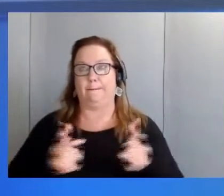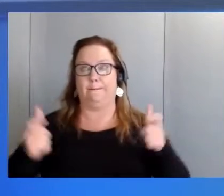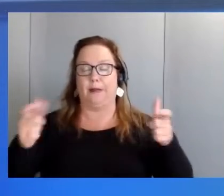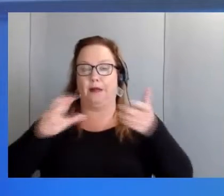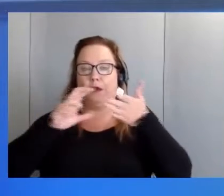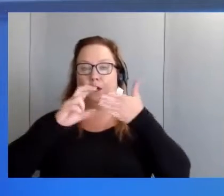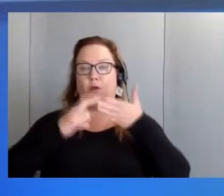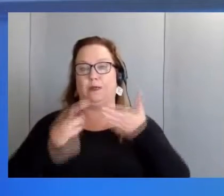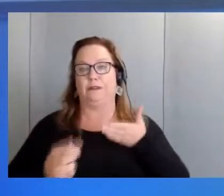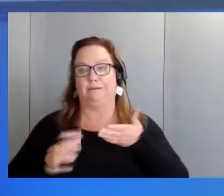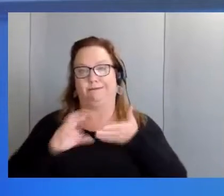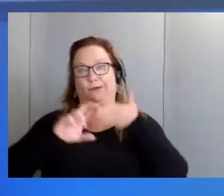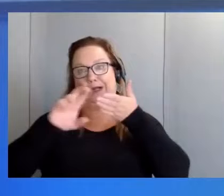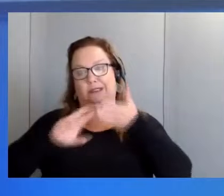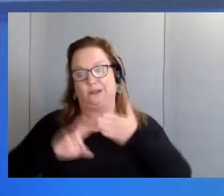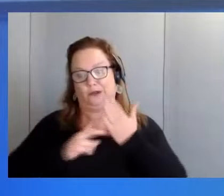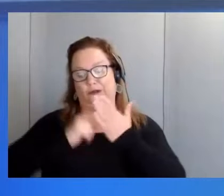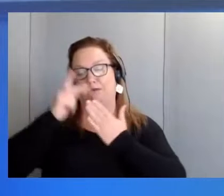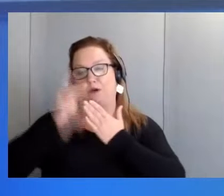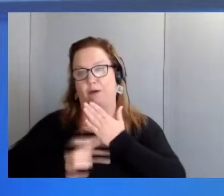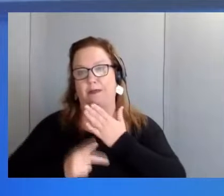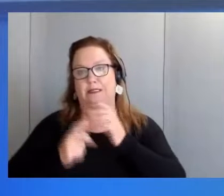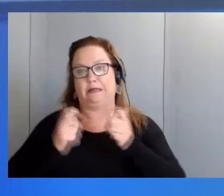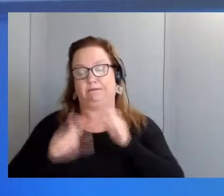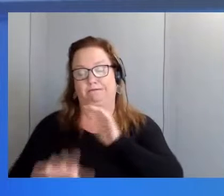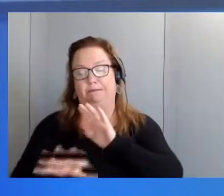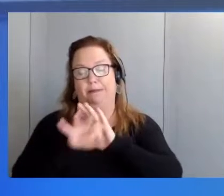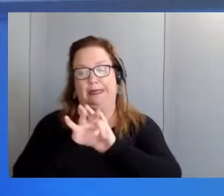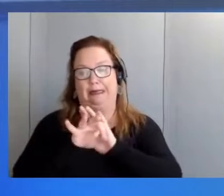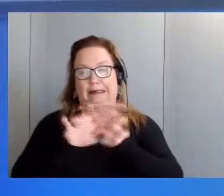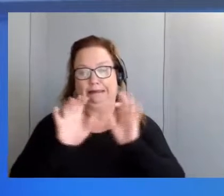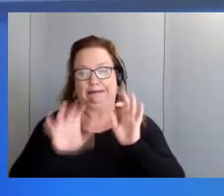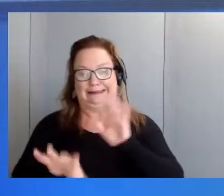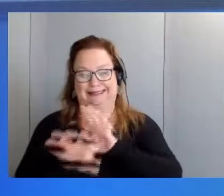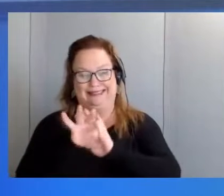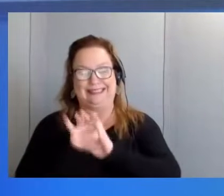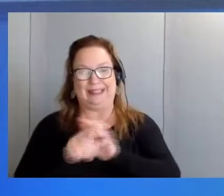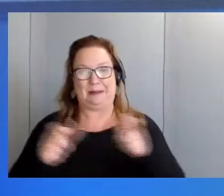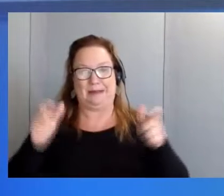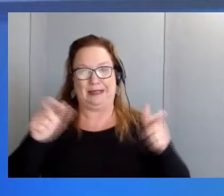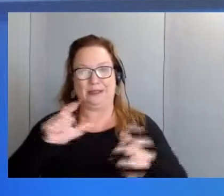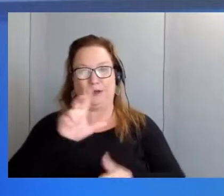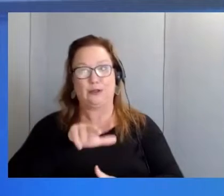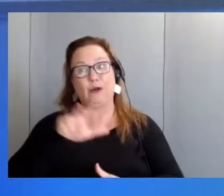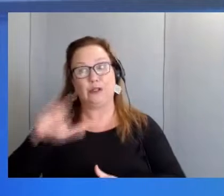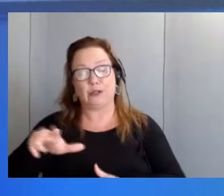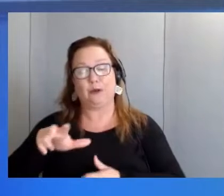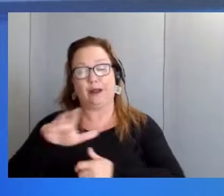one of the nationally designated Alzheimer's disease research centers in the country, and there's 33 in the country now.